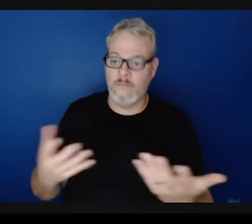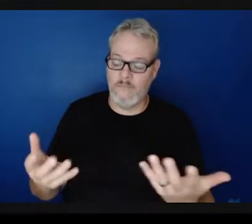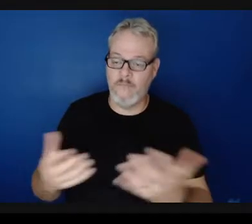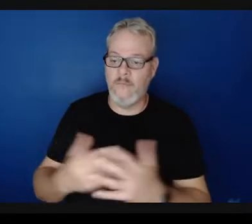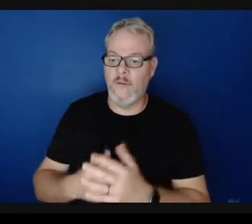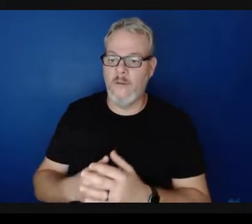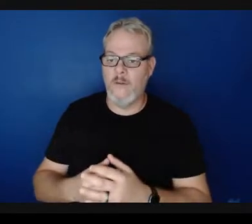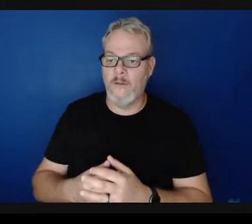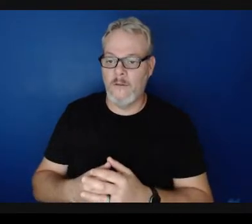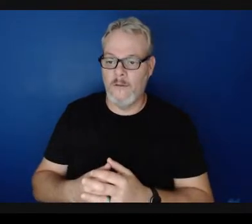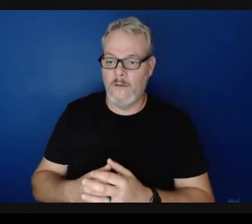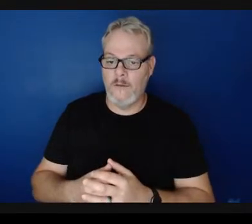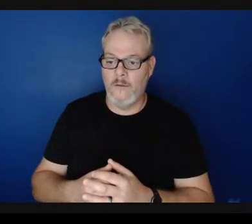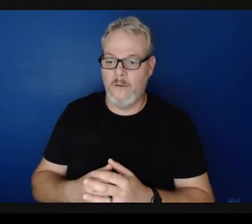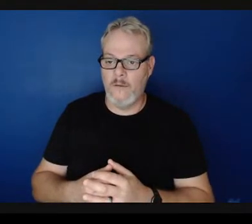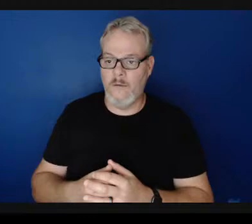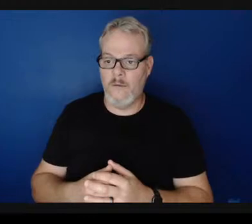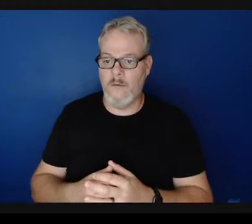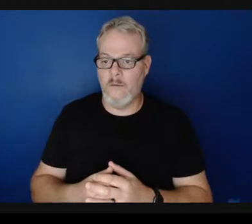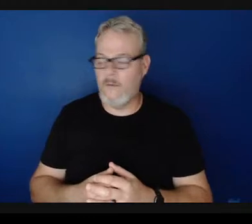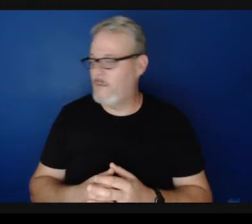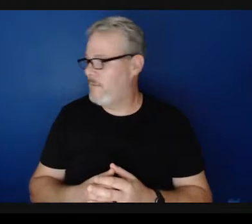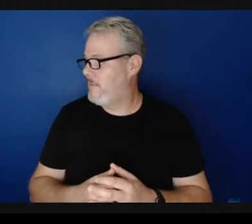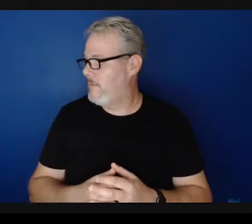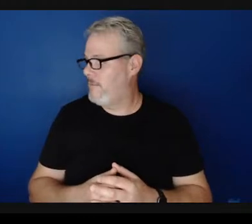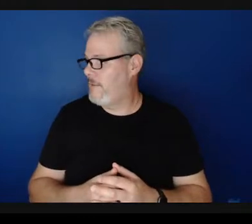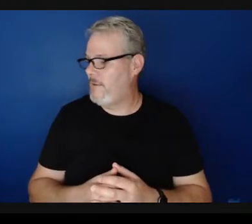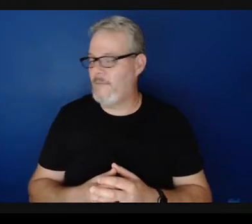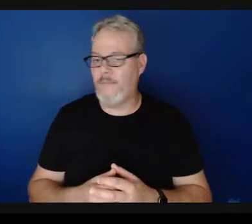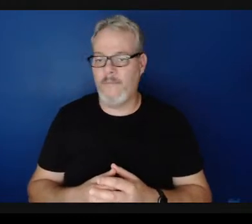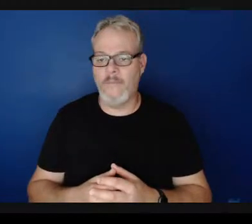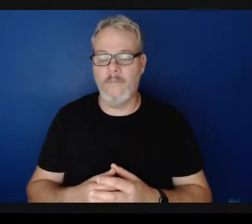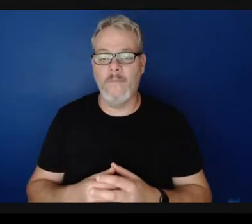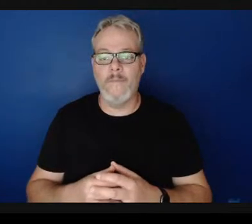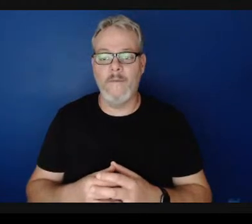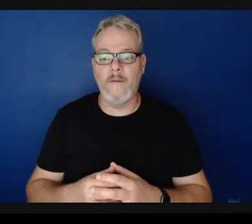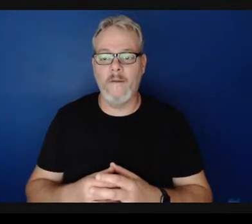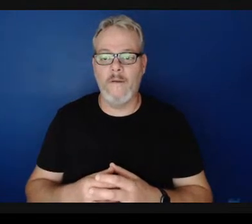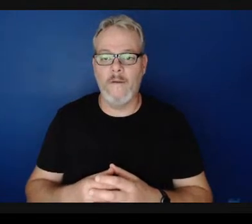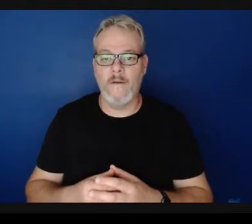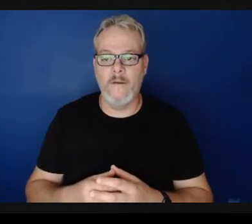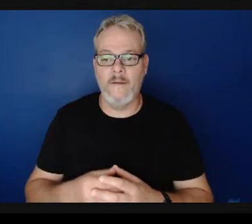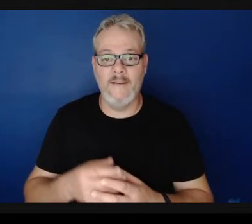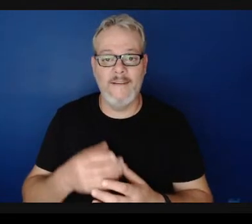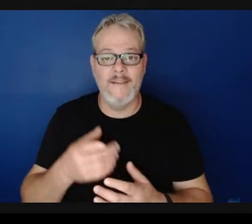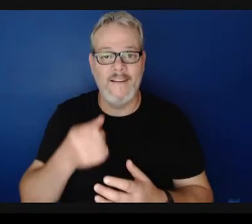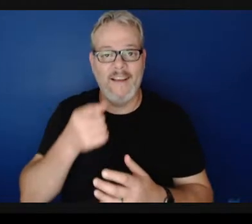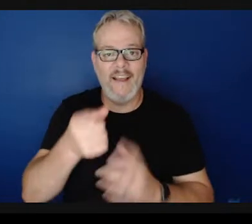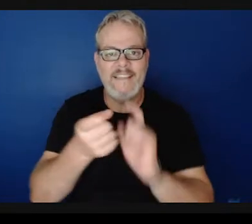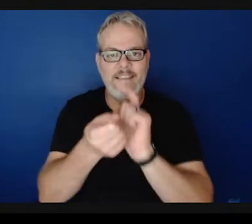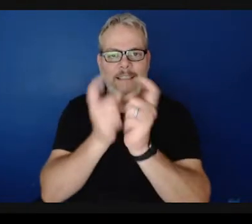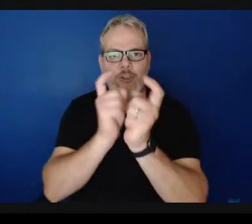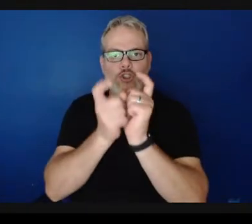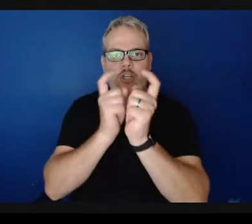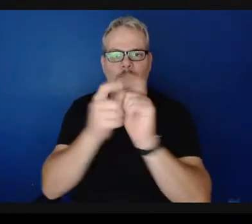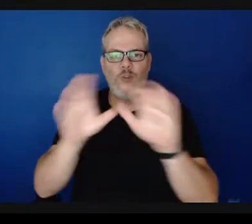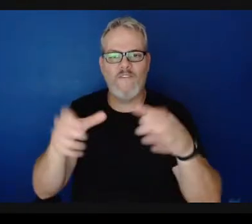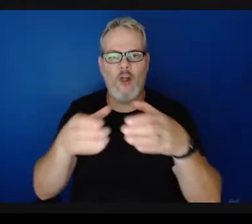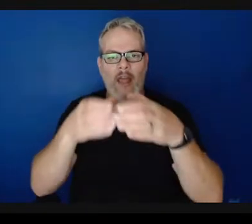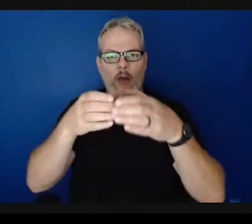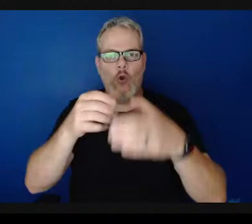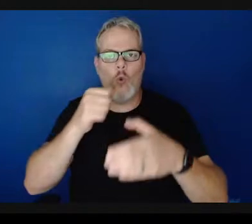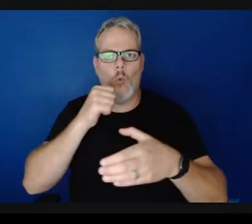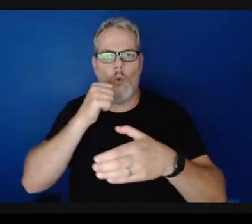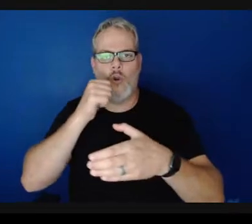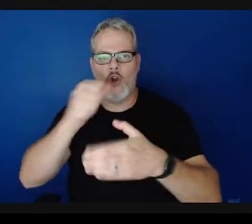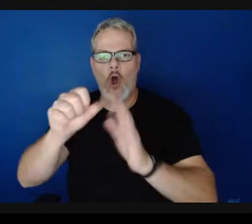without any associated earthquakes that go along with it, it's an adjustment of the volcano and not an indication of